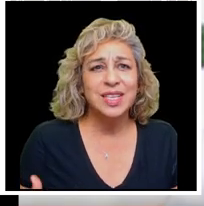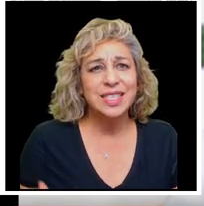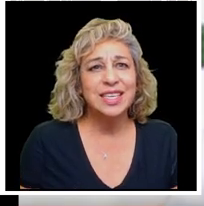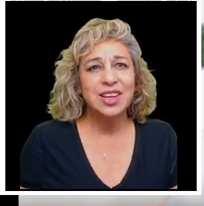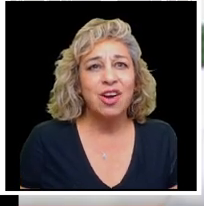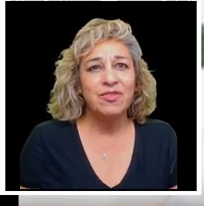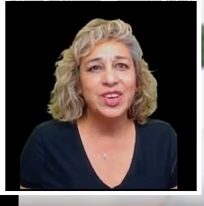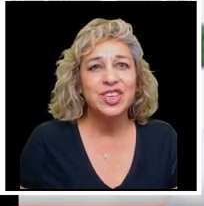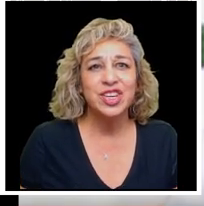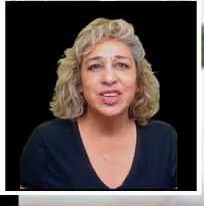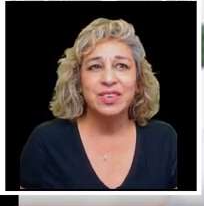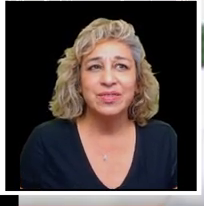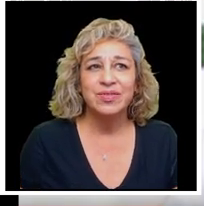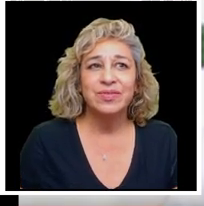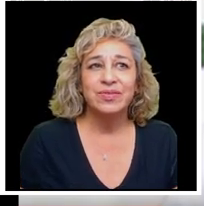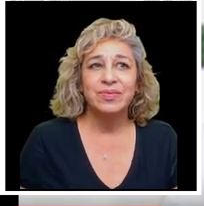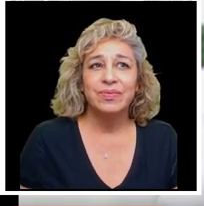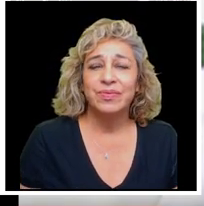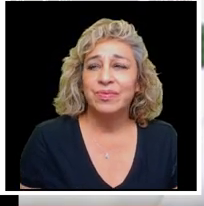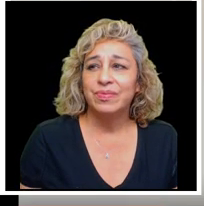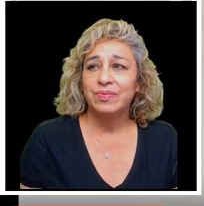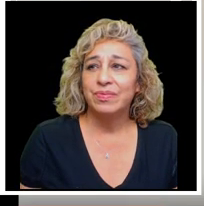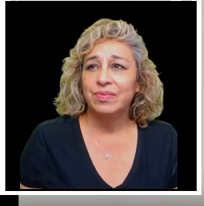discuss our vision